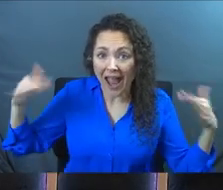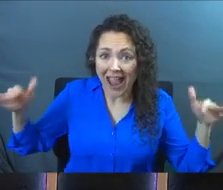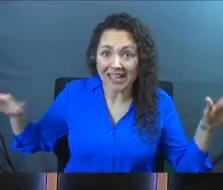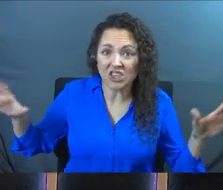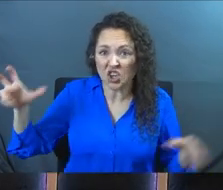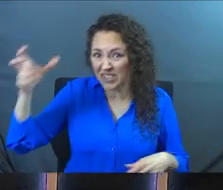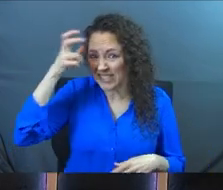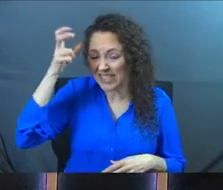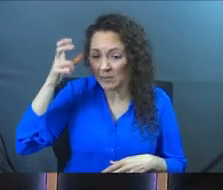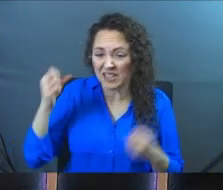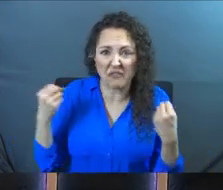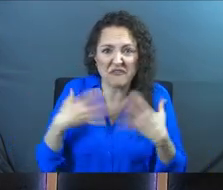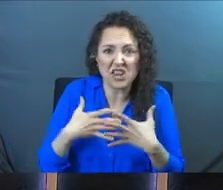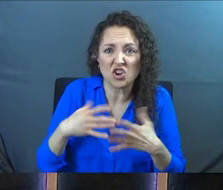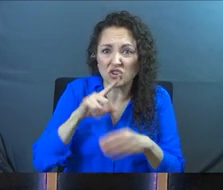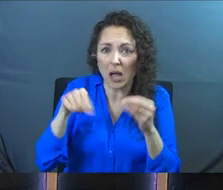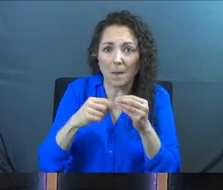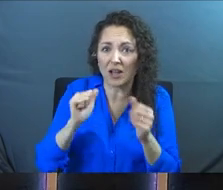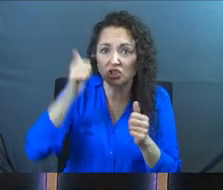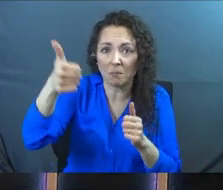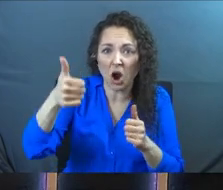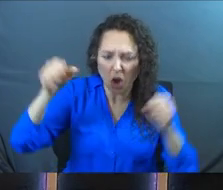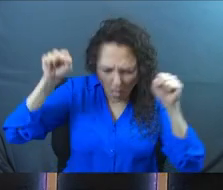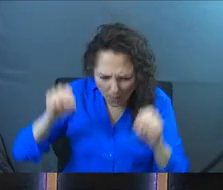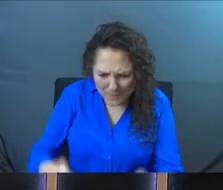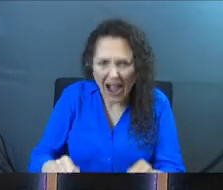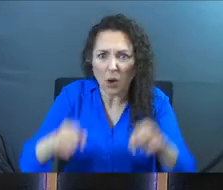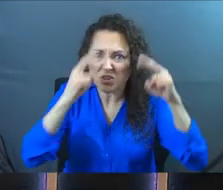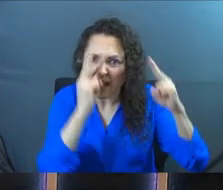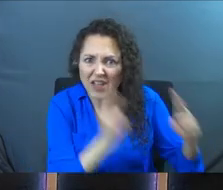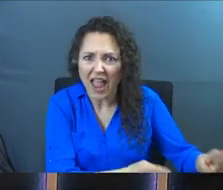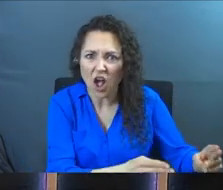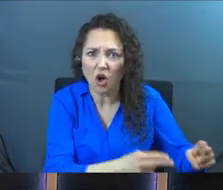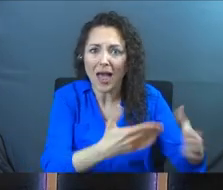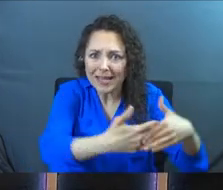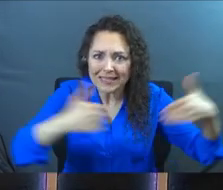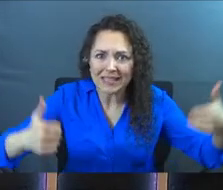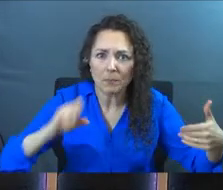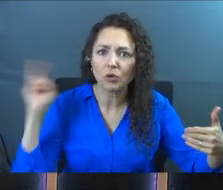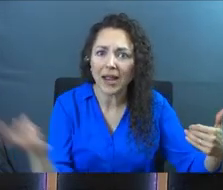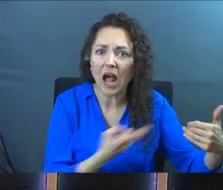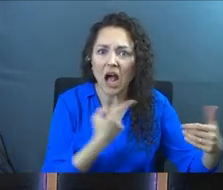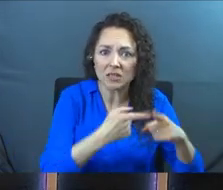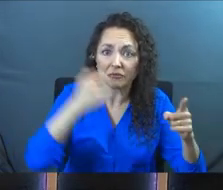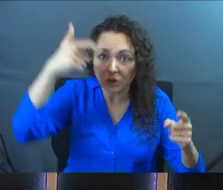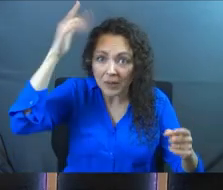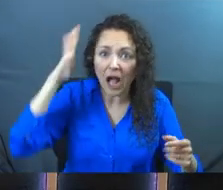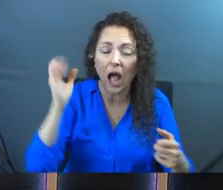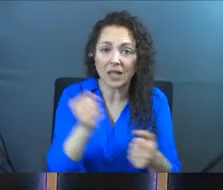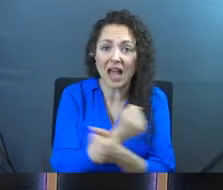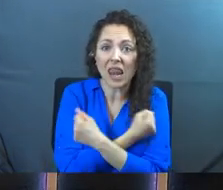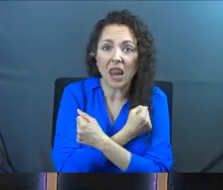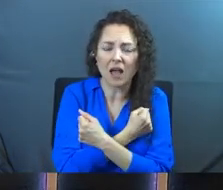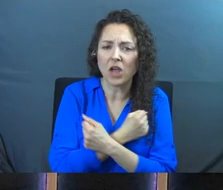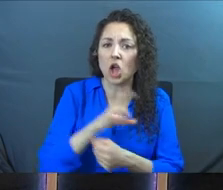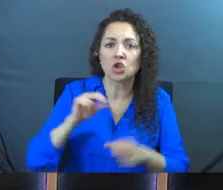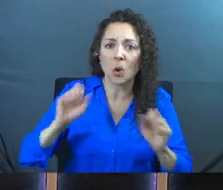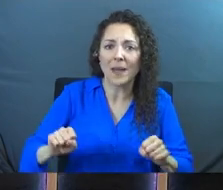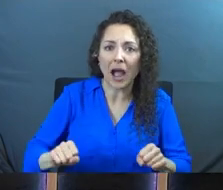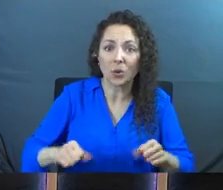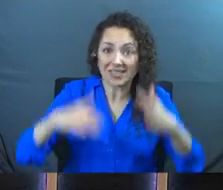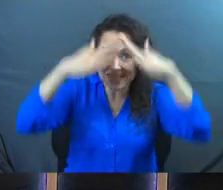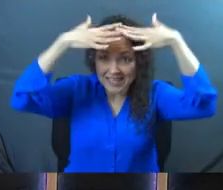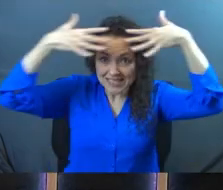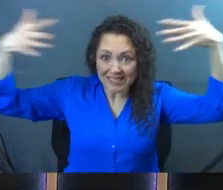worries about tomorrow, not even the powers of hell can separate us from God's love. No power in the sky above or in the earth below,